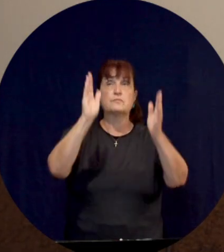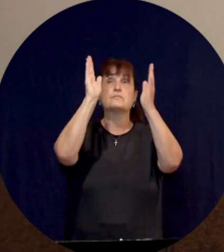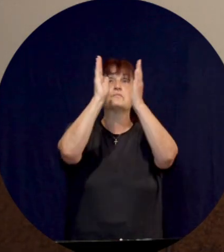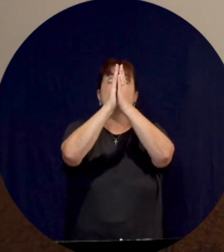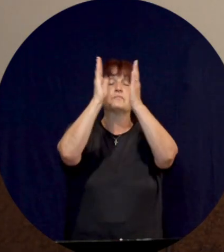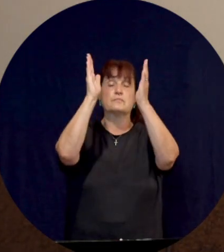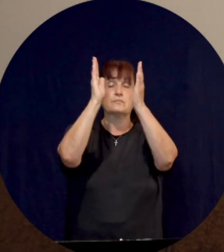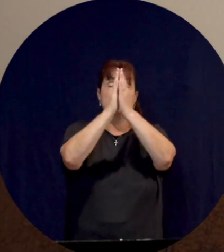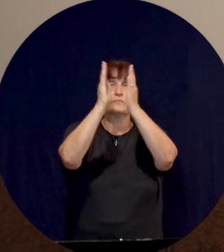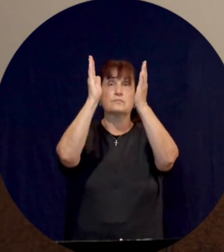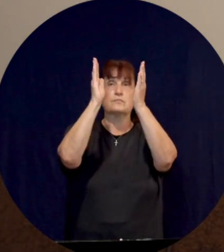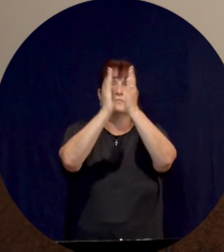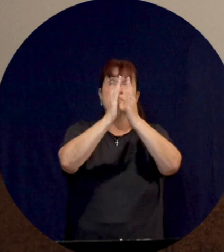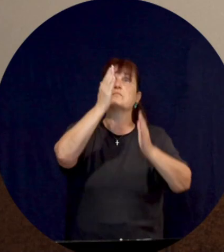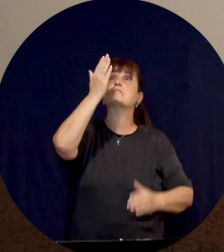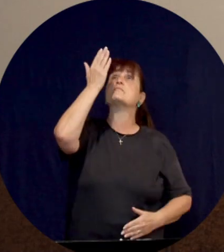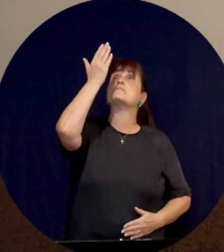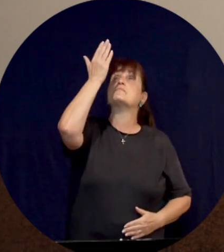nations